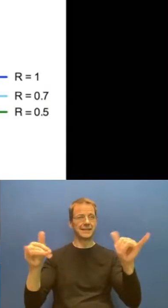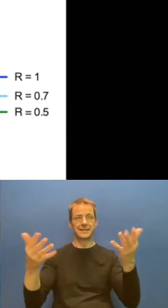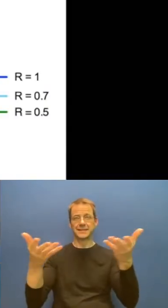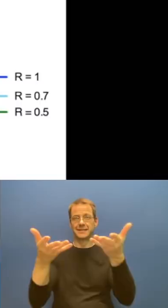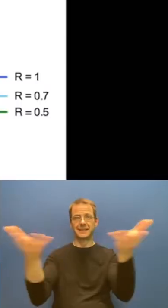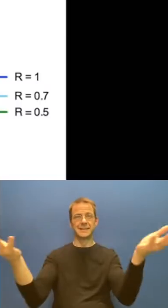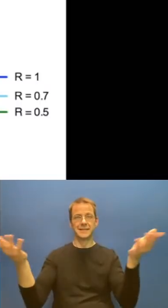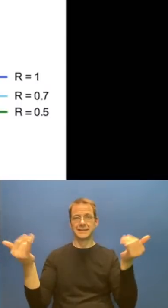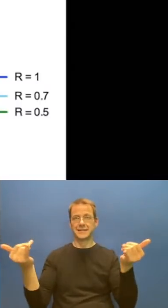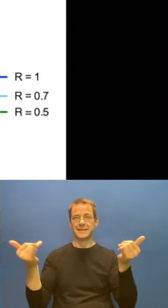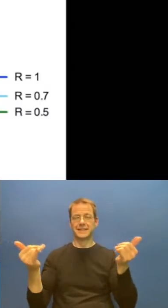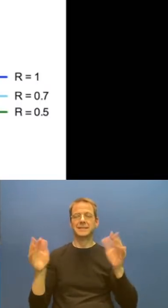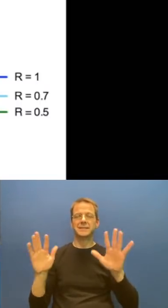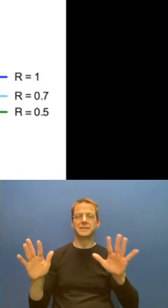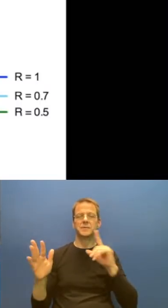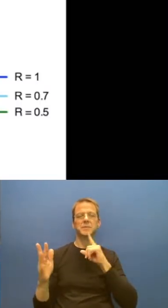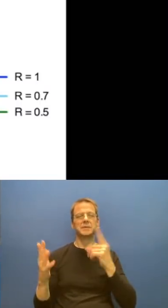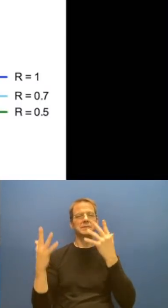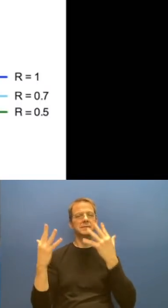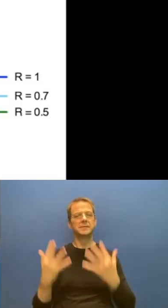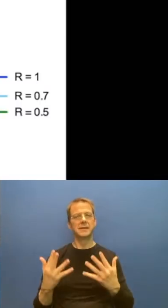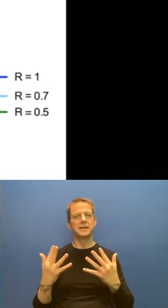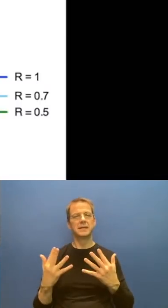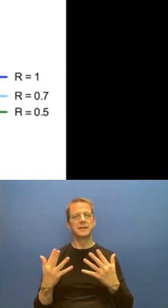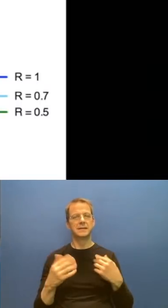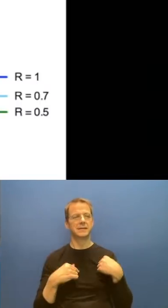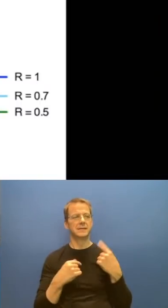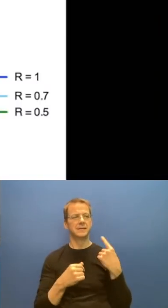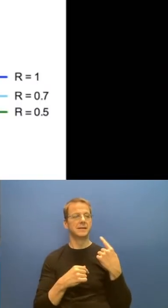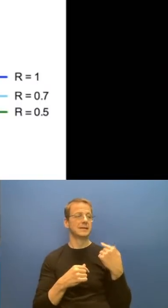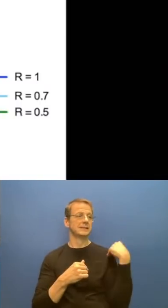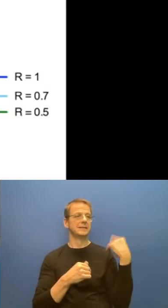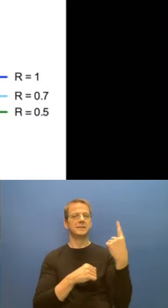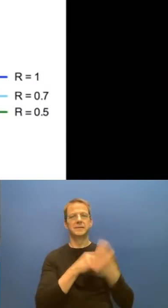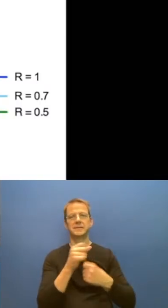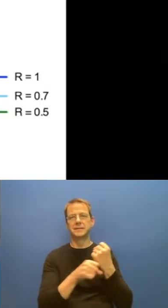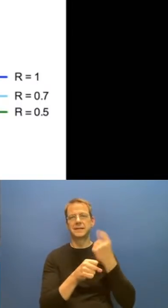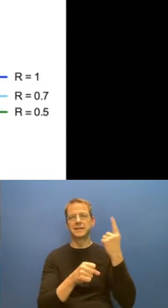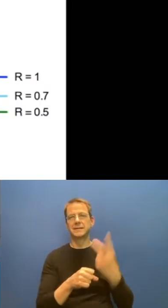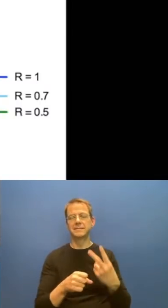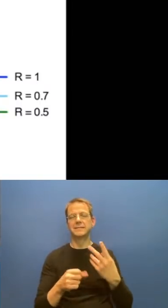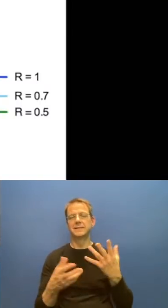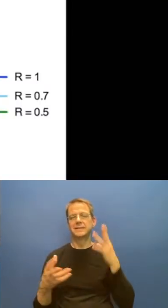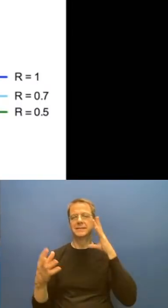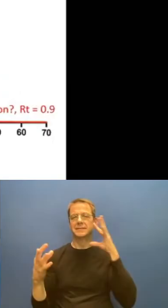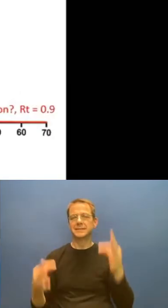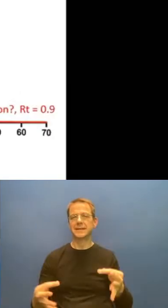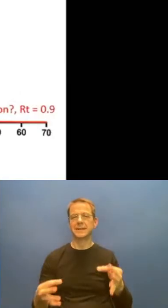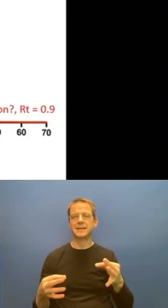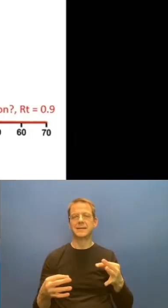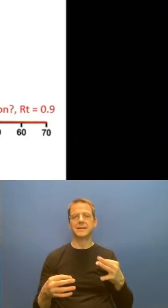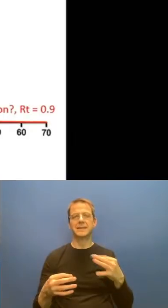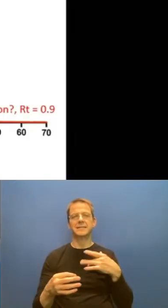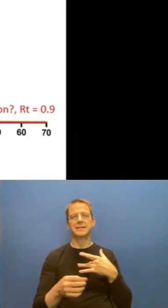to maximally suppress the virus until we have vaccines. Next slide,